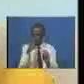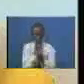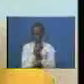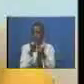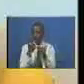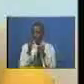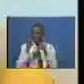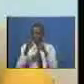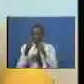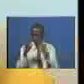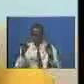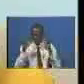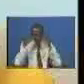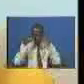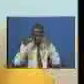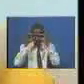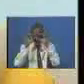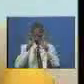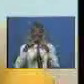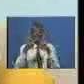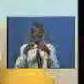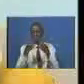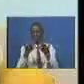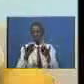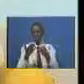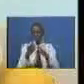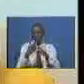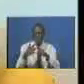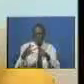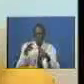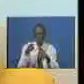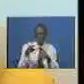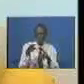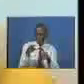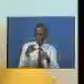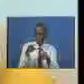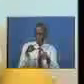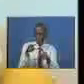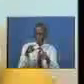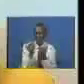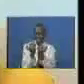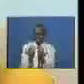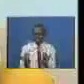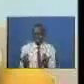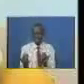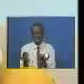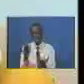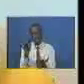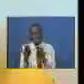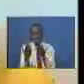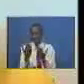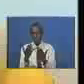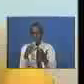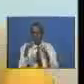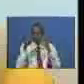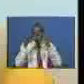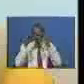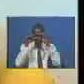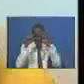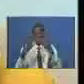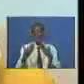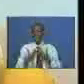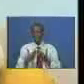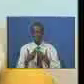and maybe more then but you see this is what now if the child has got even maybe he has got glasses he has got